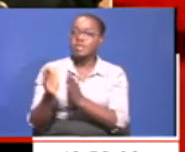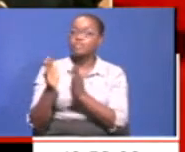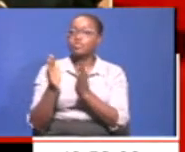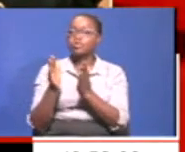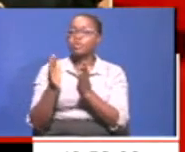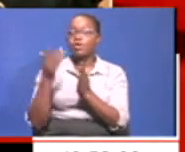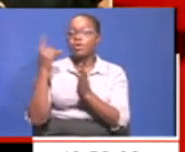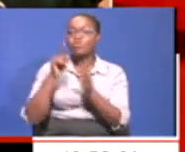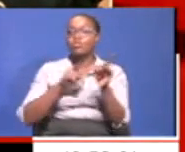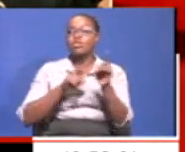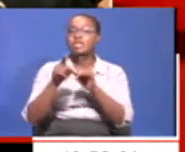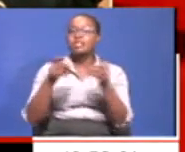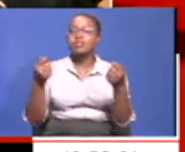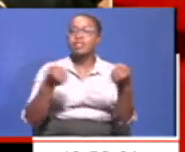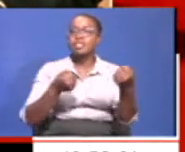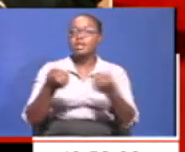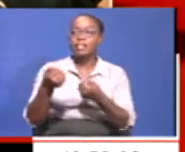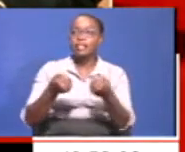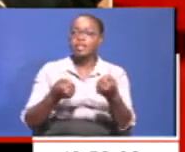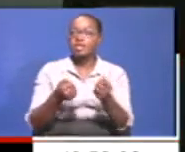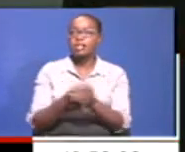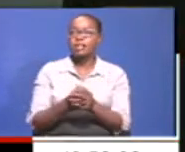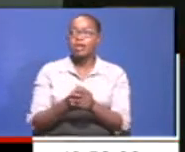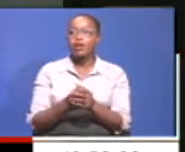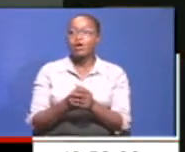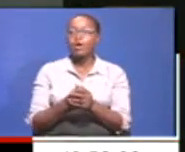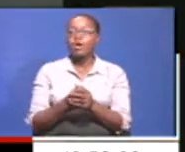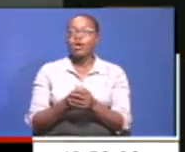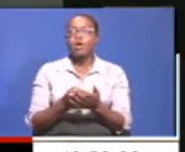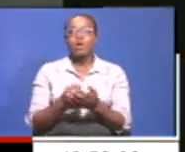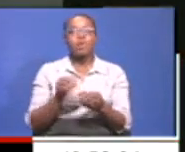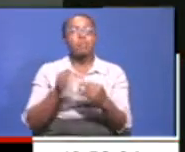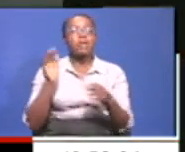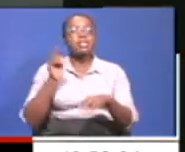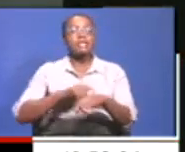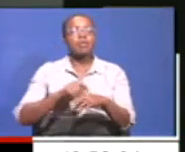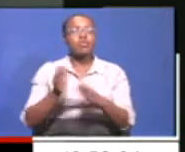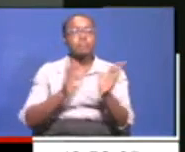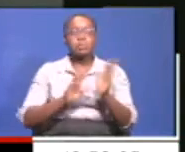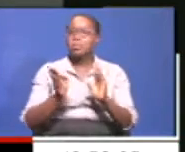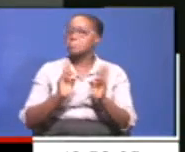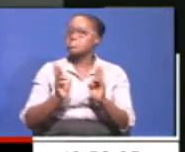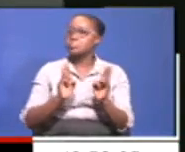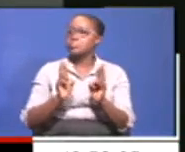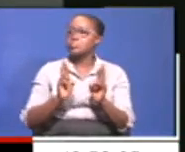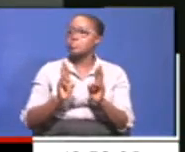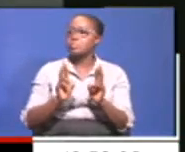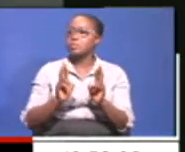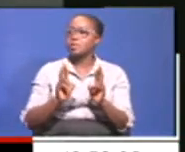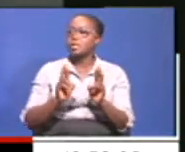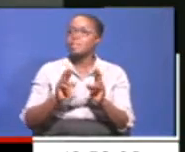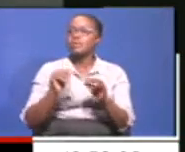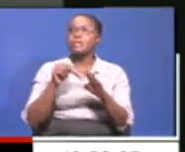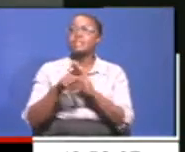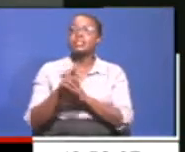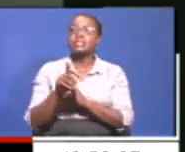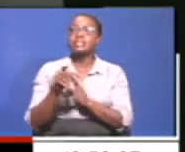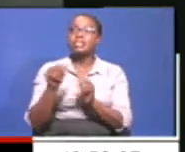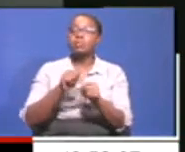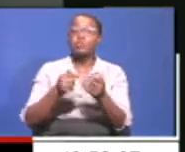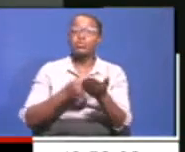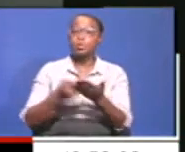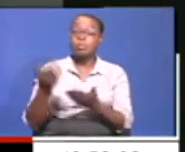safari? I don't think we've had much time for preparation. As I said, we only put our entry in about a week